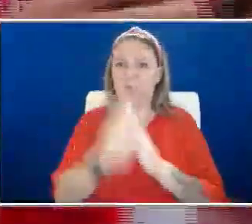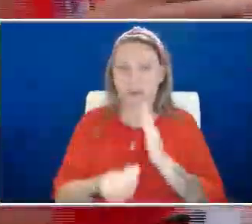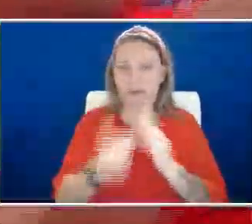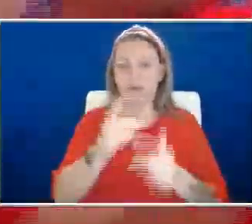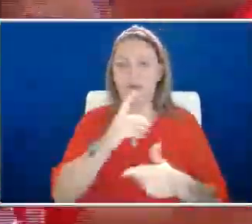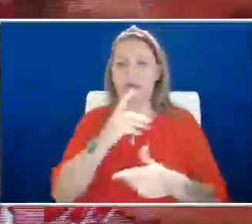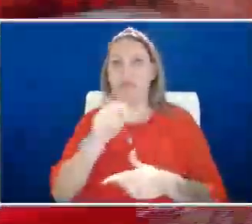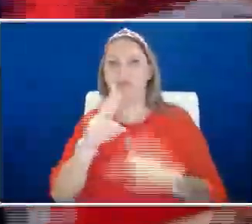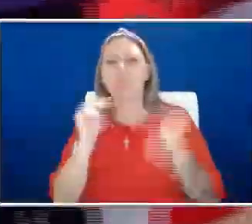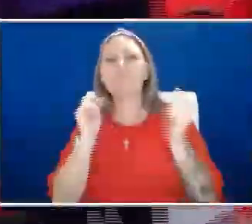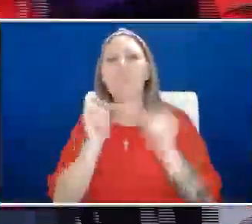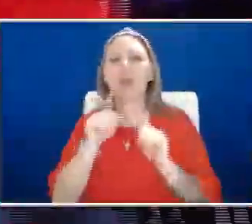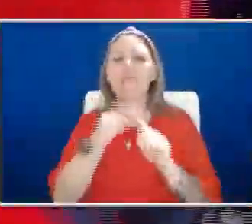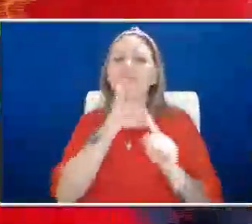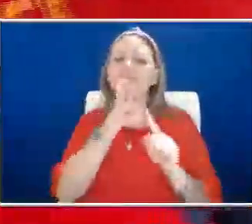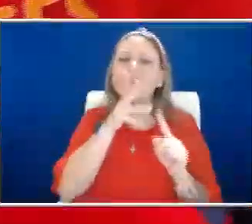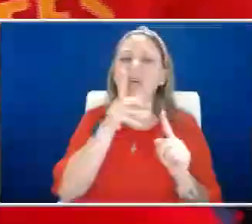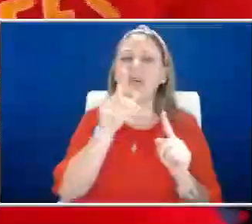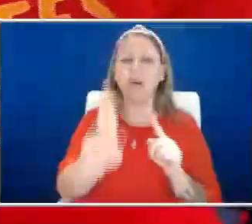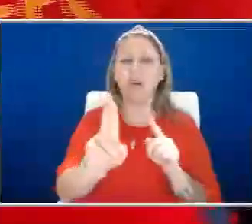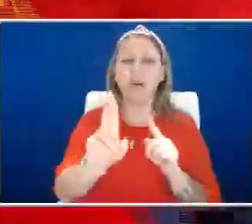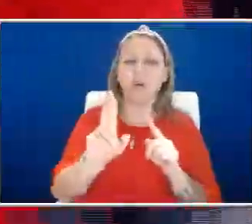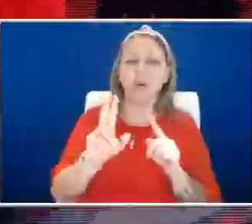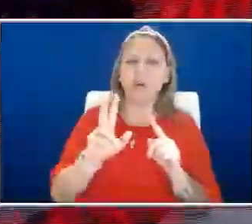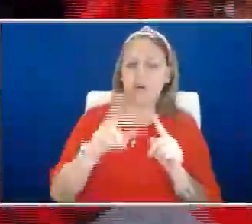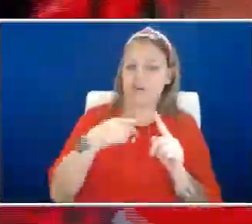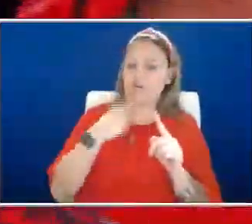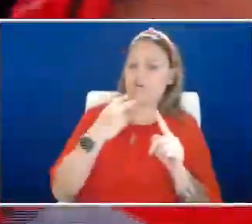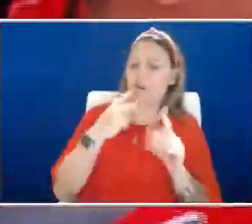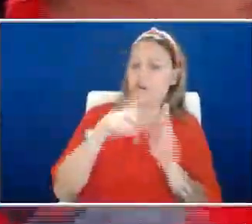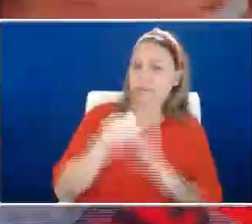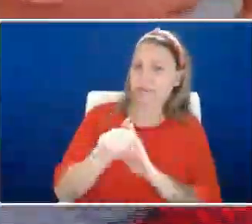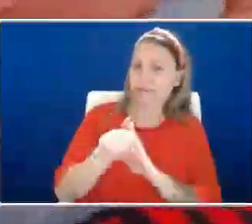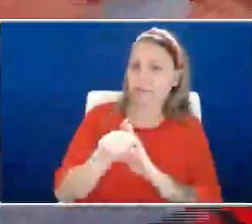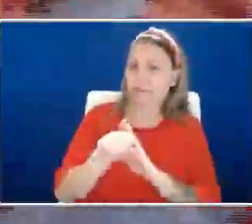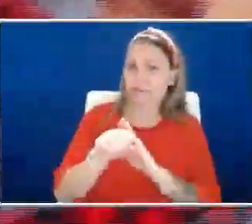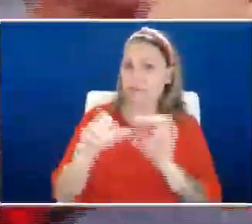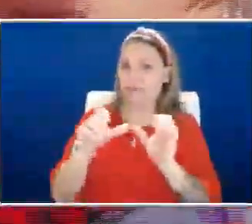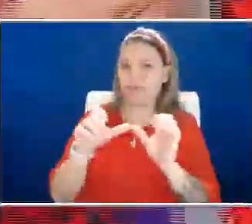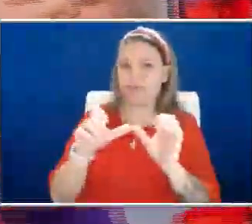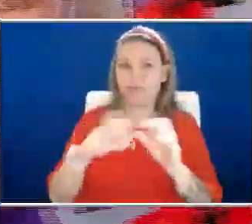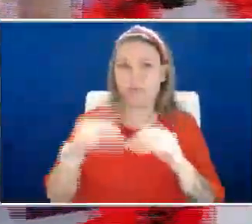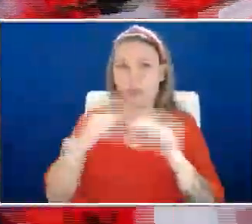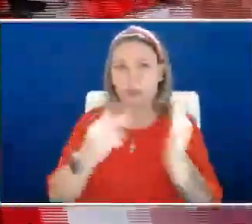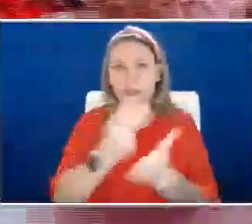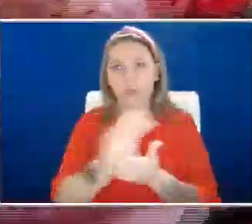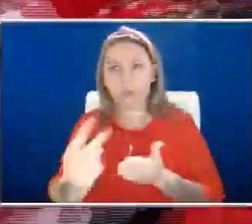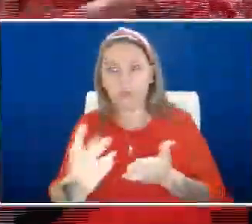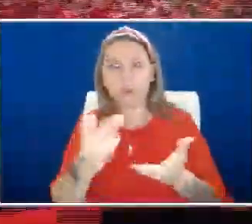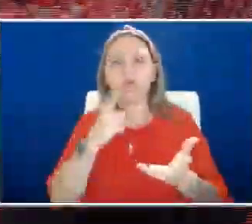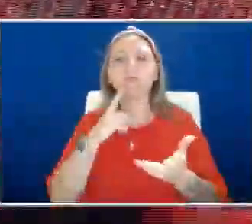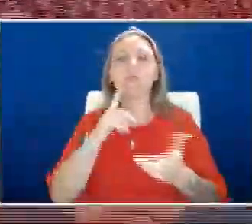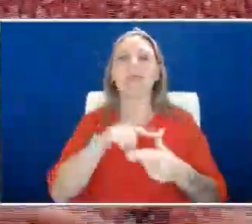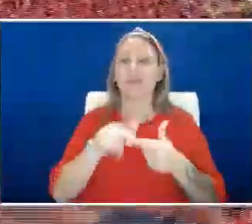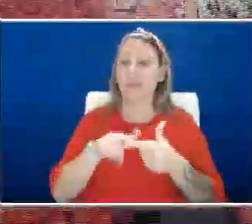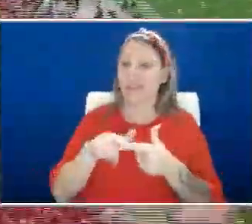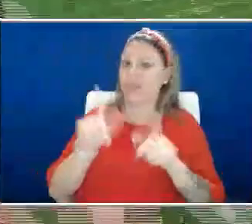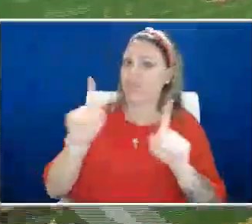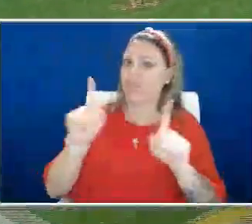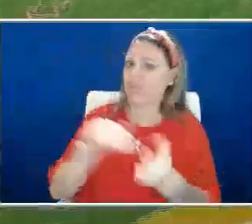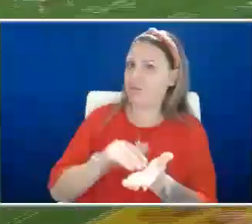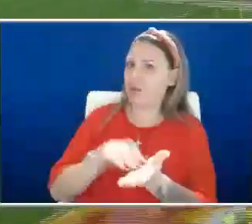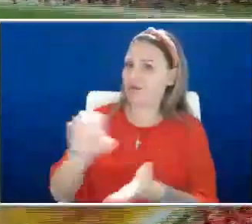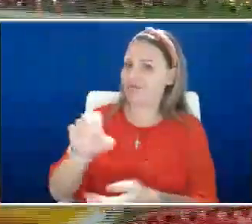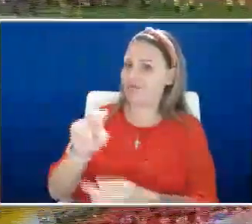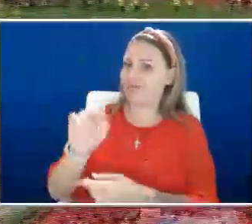with voicing, or if your symptoms of voice change have lasted more than 2 weeks, that's the time that you want to see someone, an ENT or a specialist,